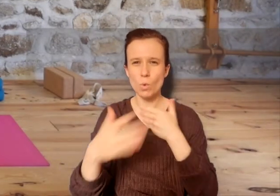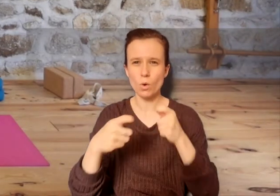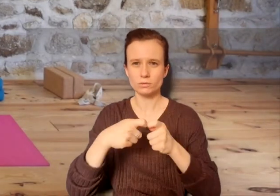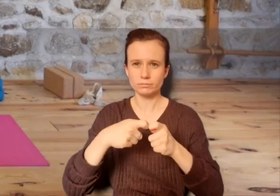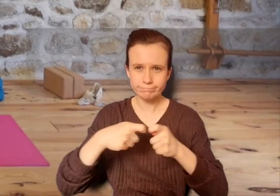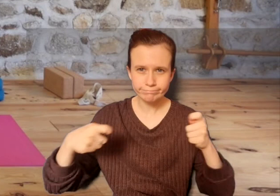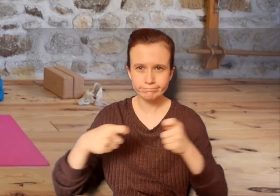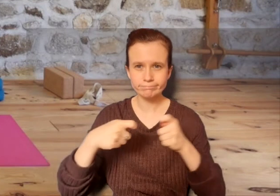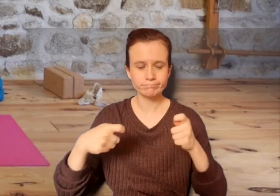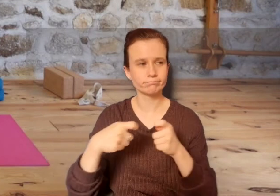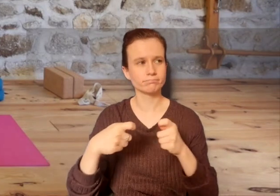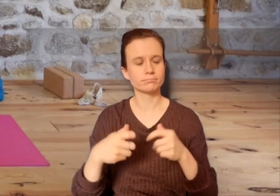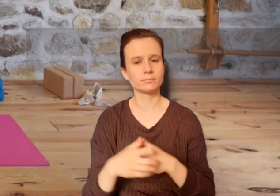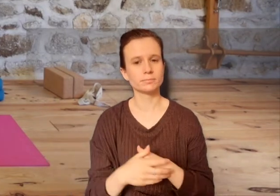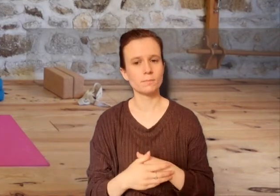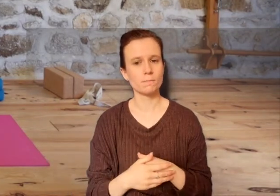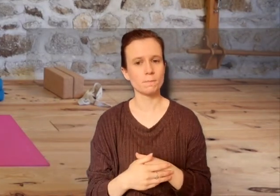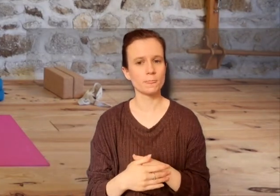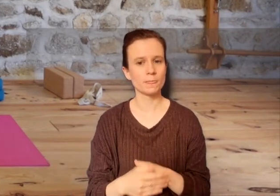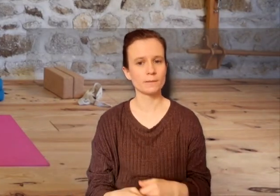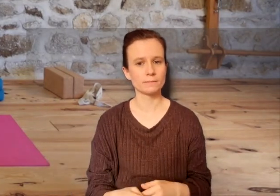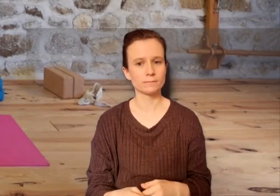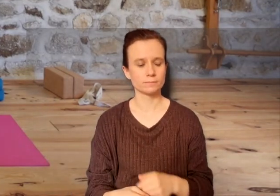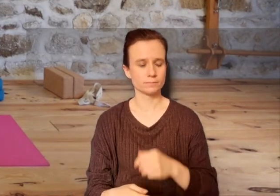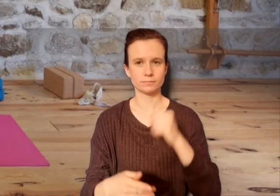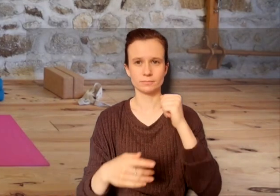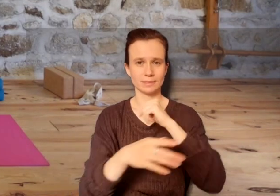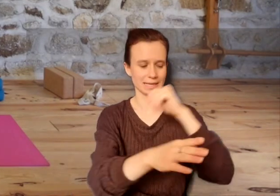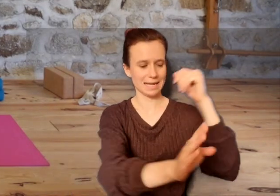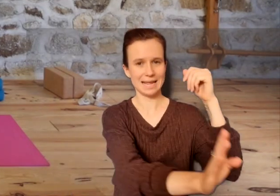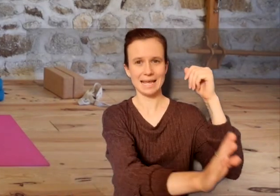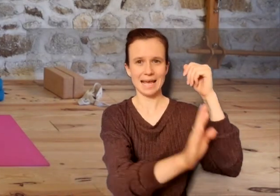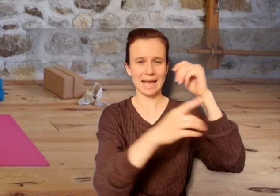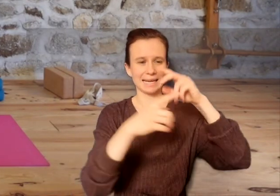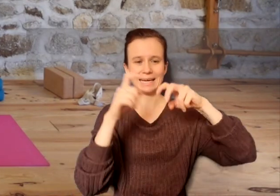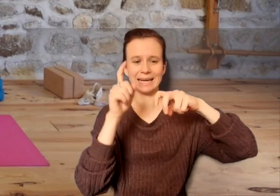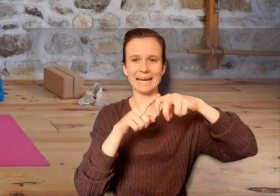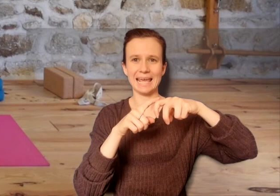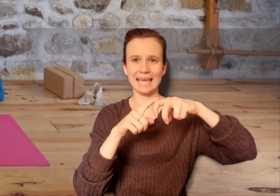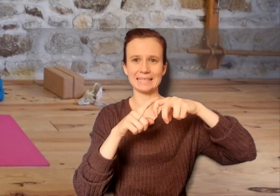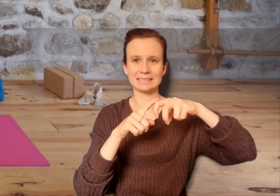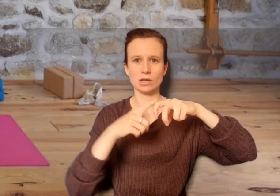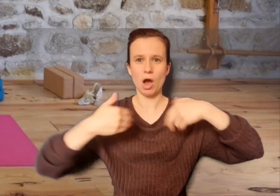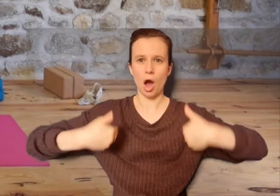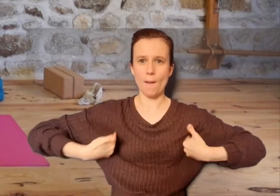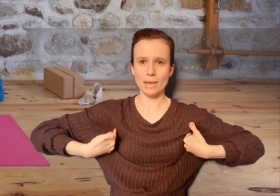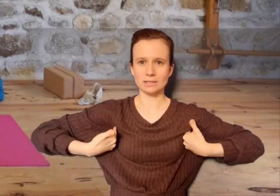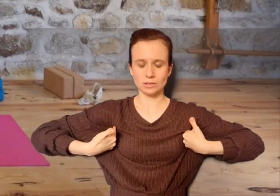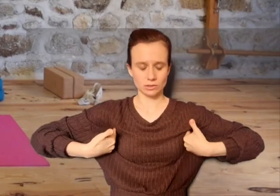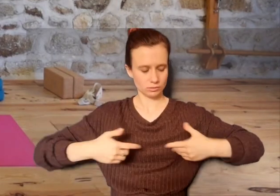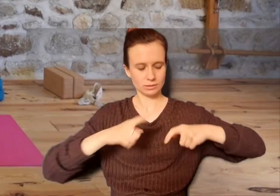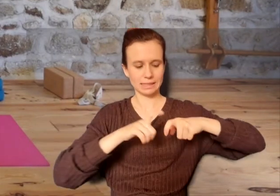foot for a slightly more intense pose. From here, I've got my knees in my armpits. I've